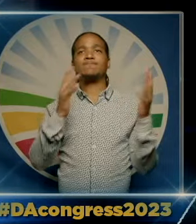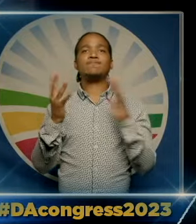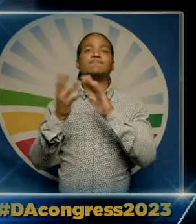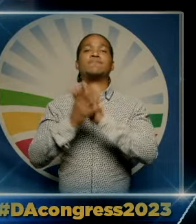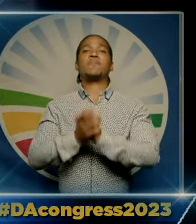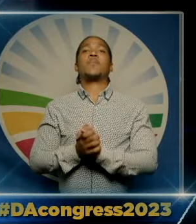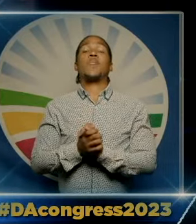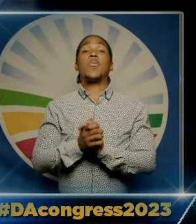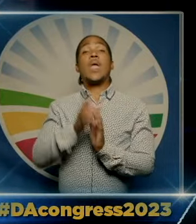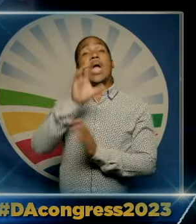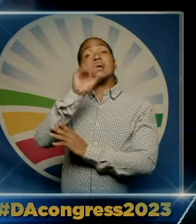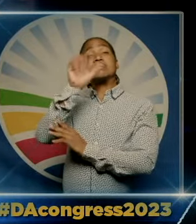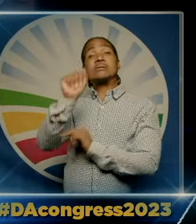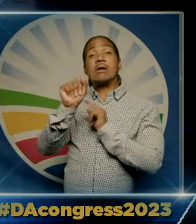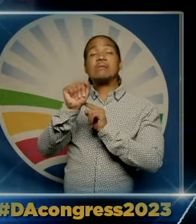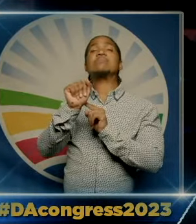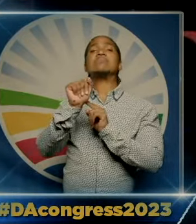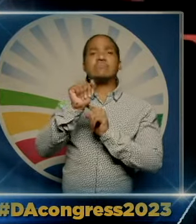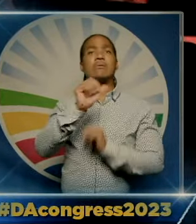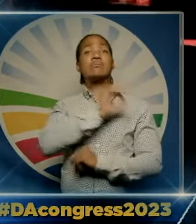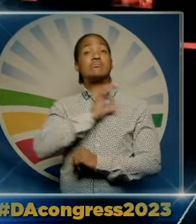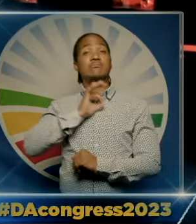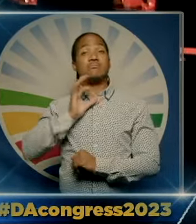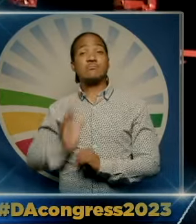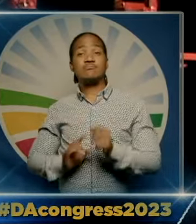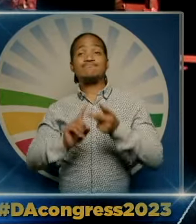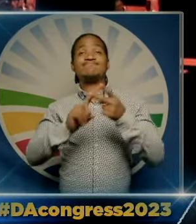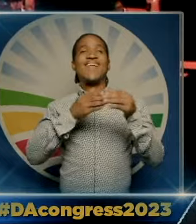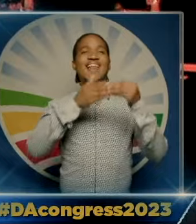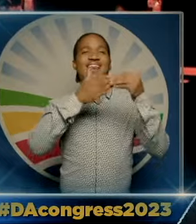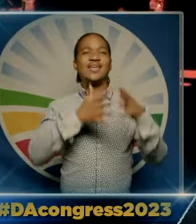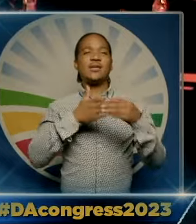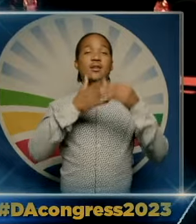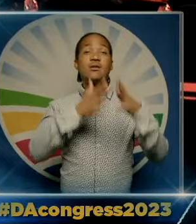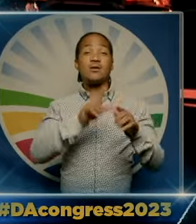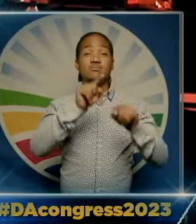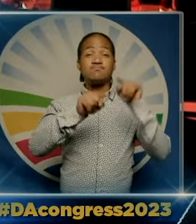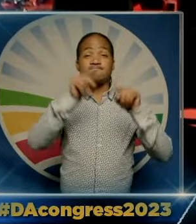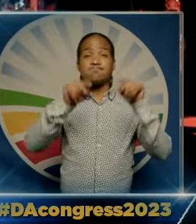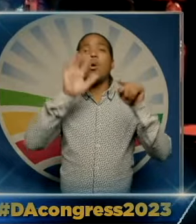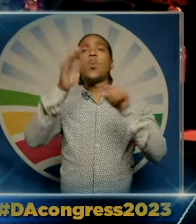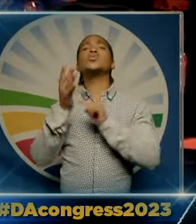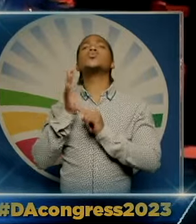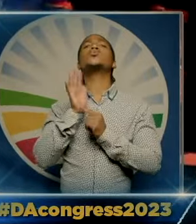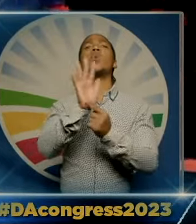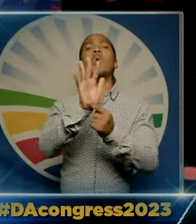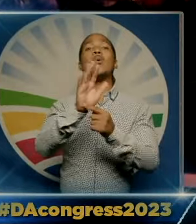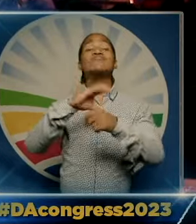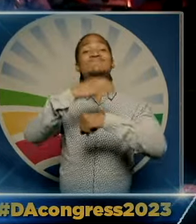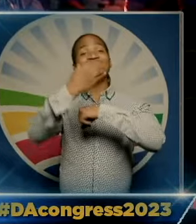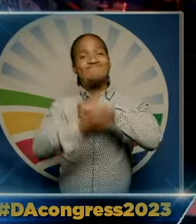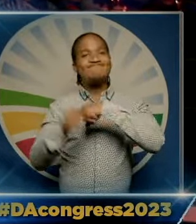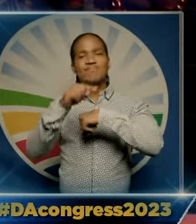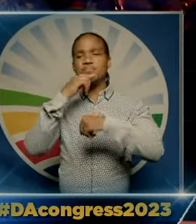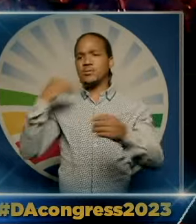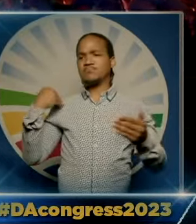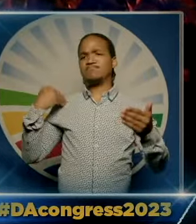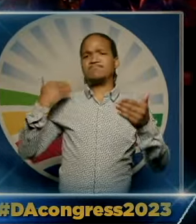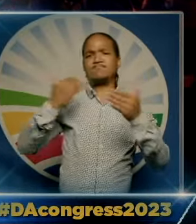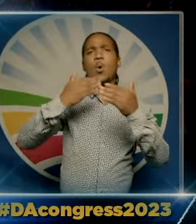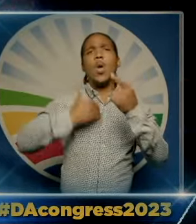DA mayors and other DA leaders will showcase at this Congress what we have already achieved to create a